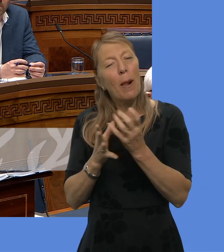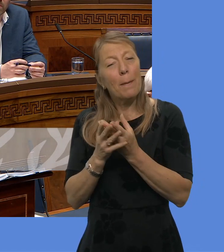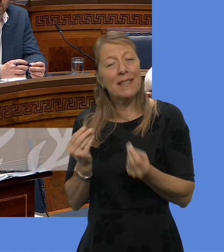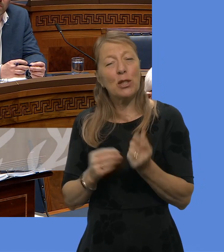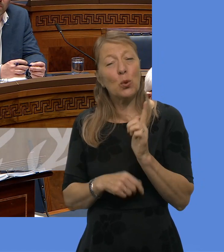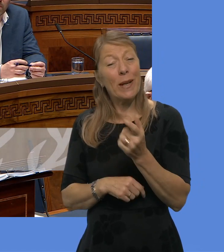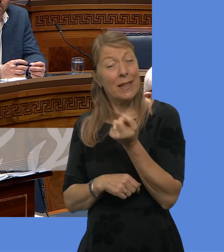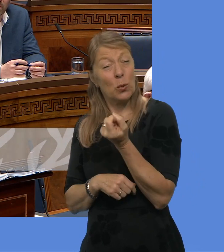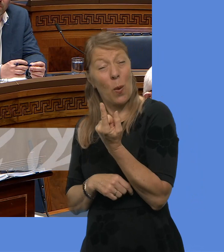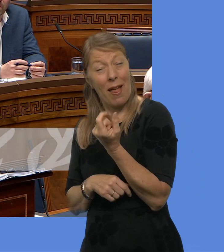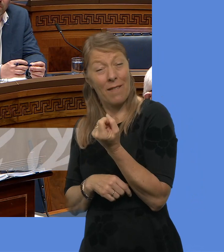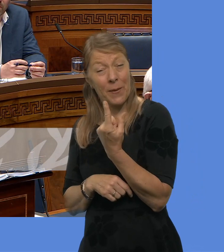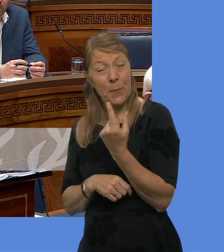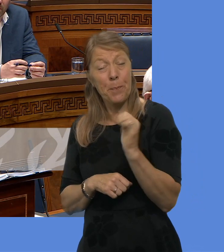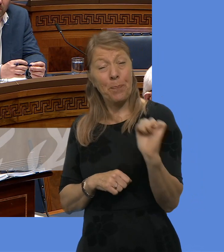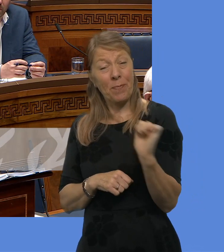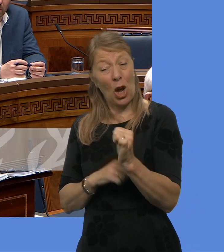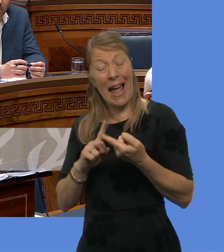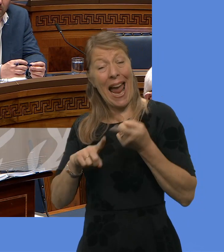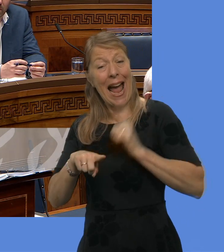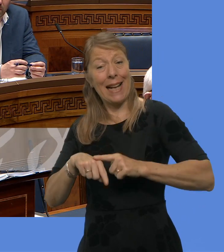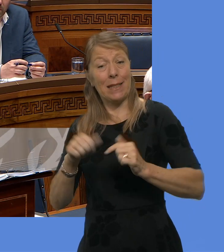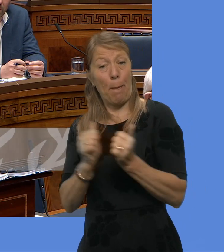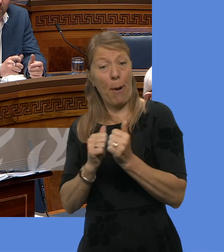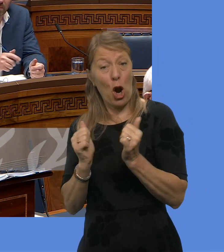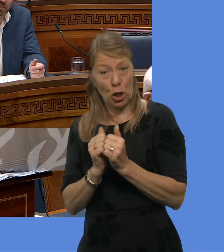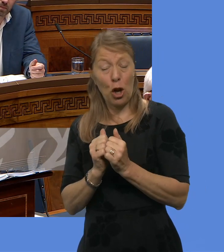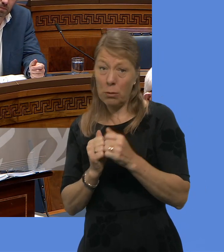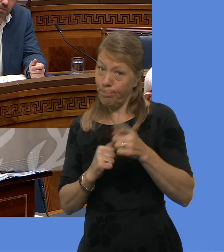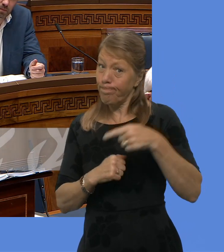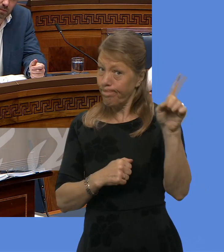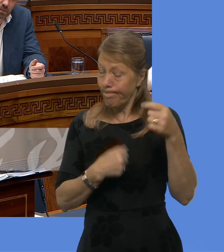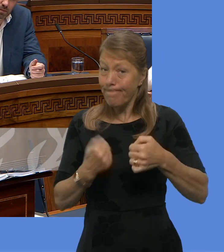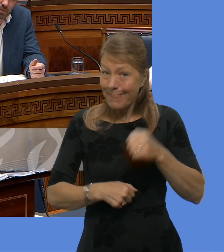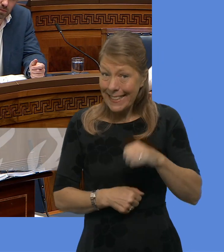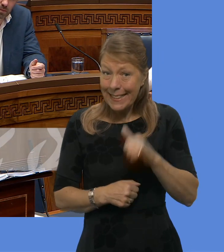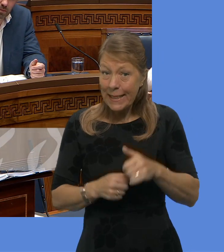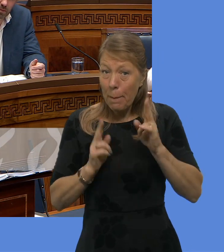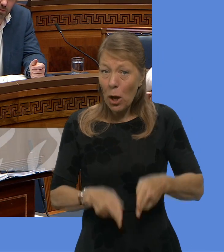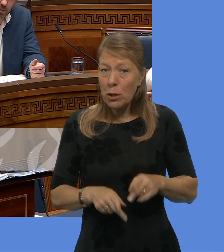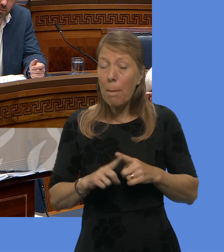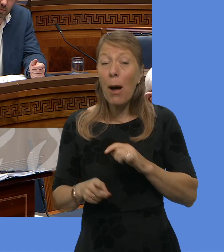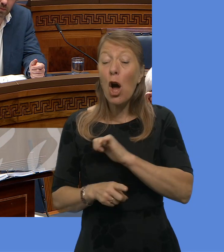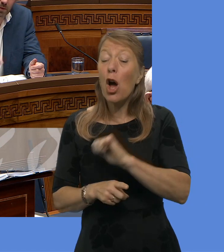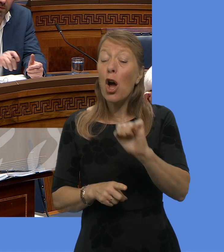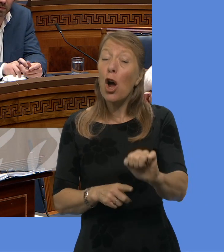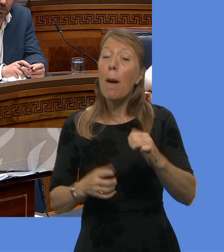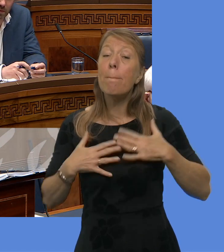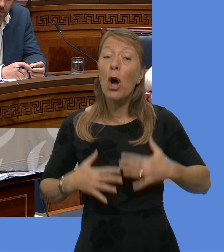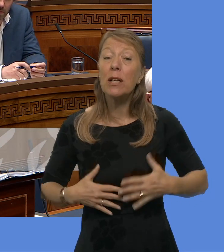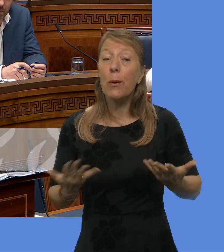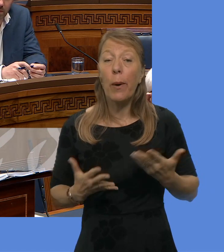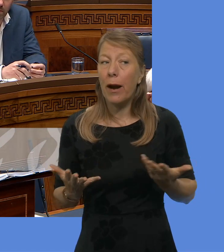murder. He remains the only person convicted in this jurisdiction to date where the victim's body has not been found. The key elements of Charlotte's Law will